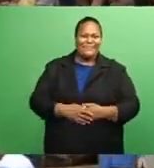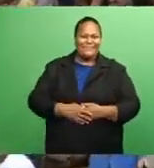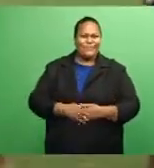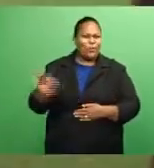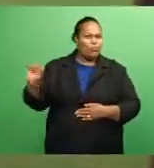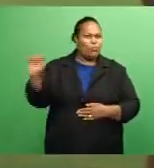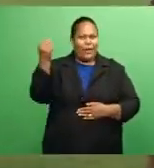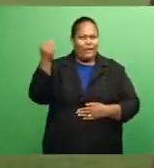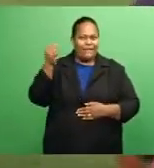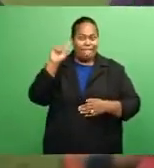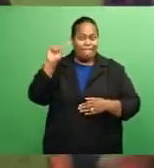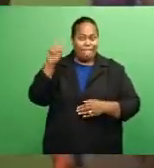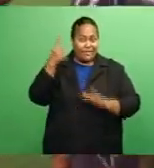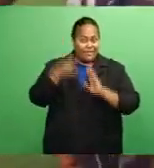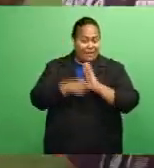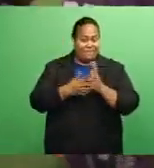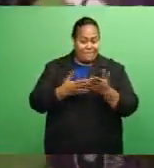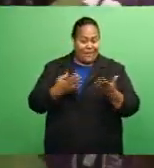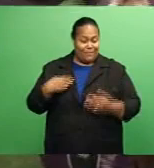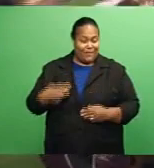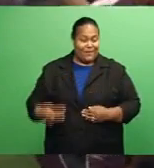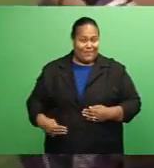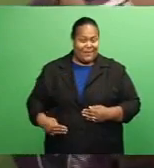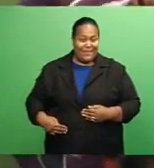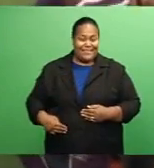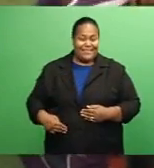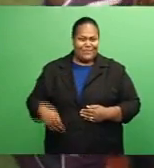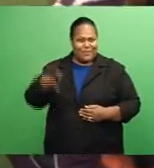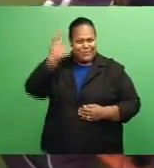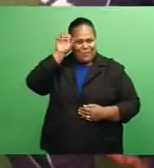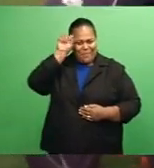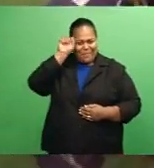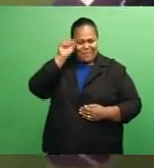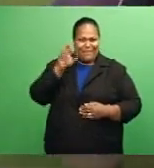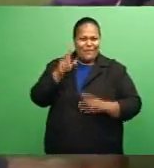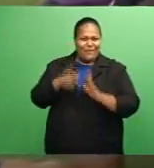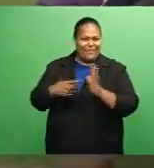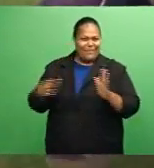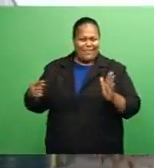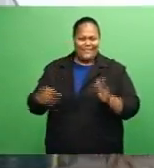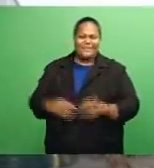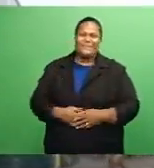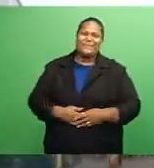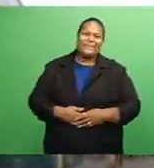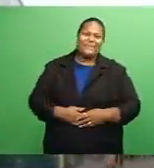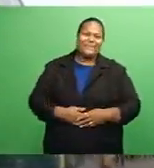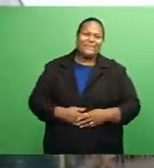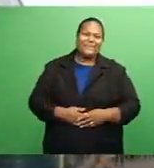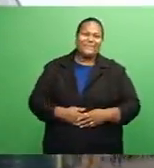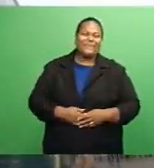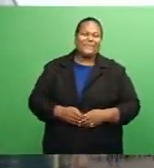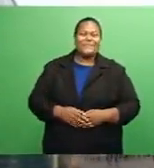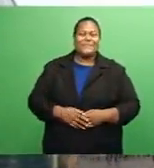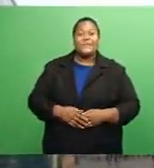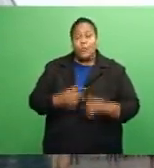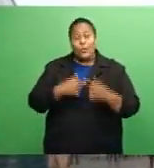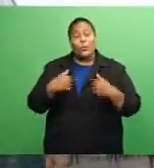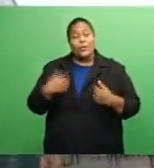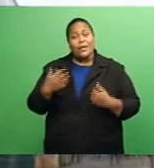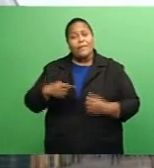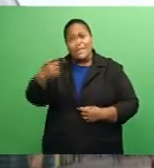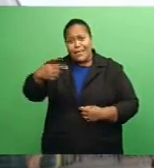Marist Sevens appearance is a memorable win for the Navua Sharks. Even though we had just 11